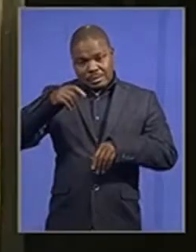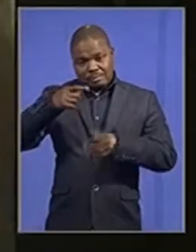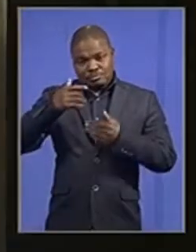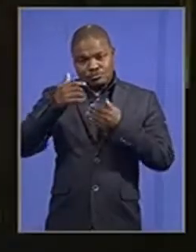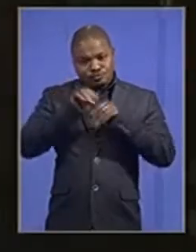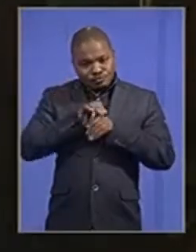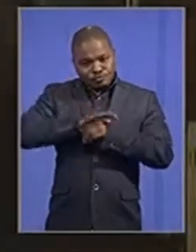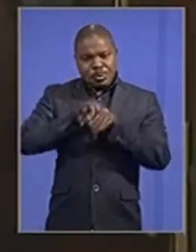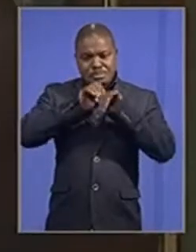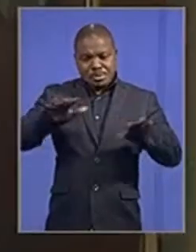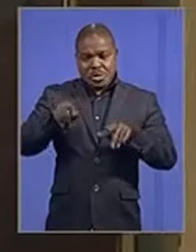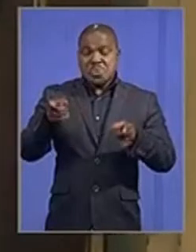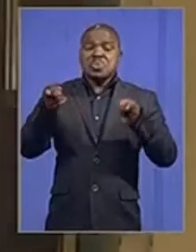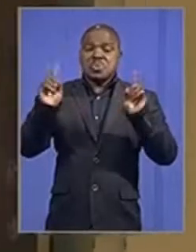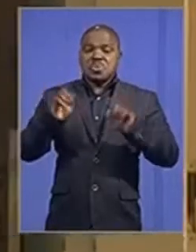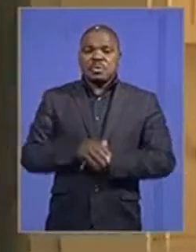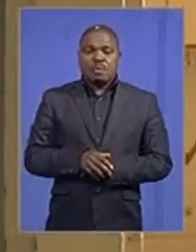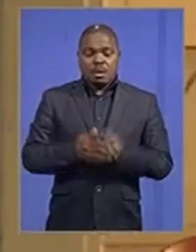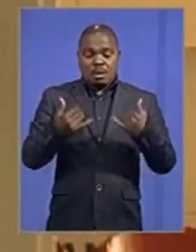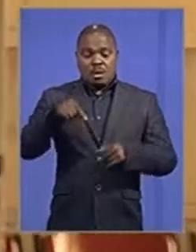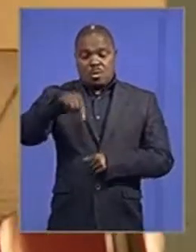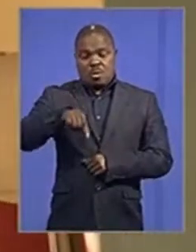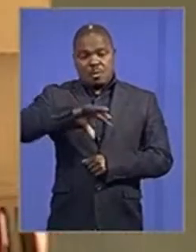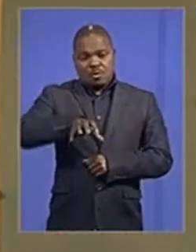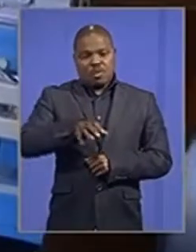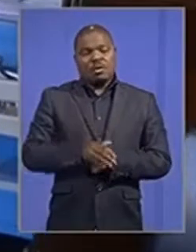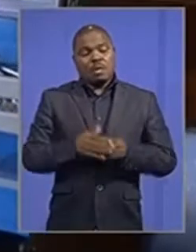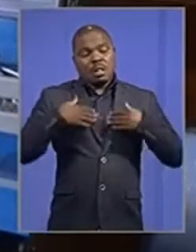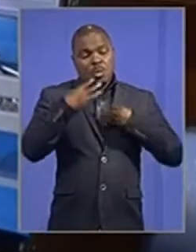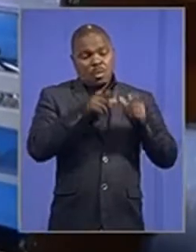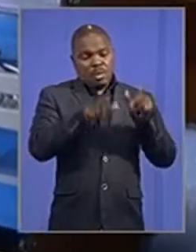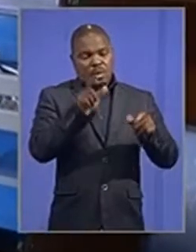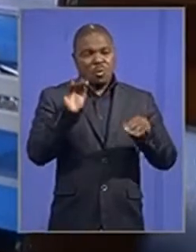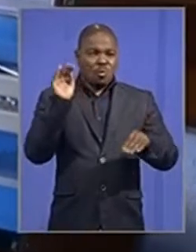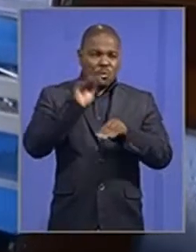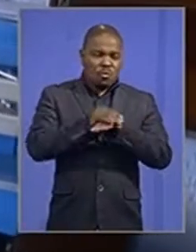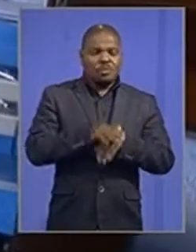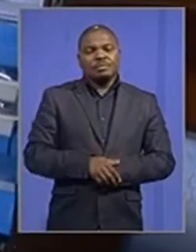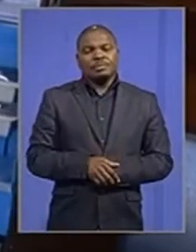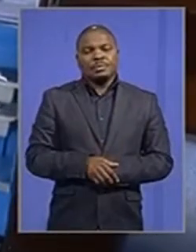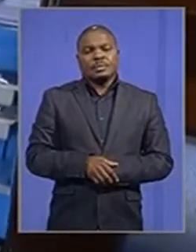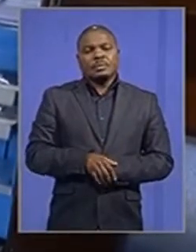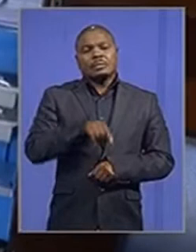dangerous. Ha jwale provinseng ho se ho entilwe basebeletsi ba bophelo ba ka hodimo ho